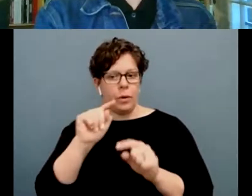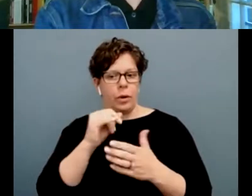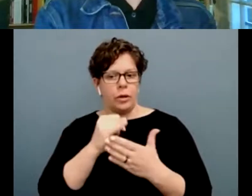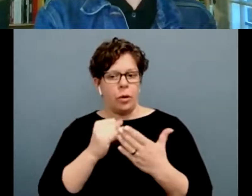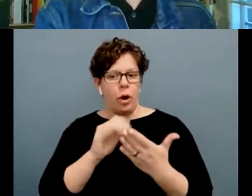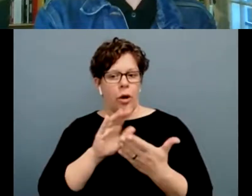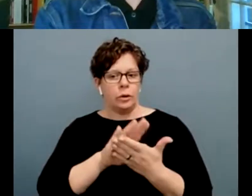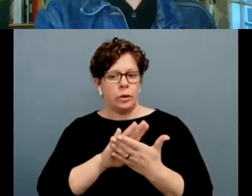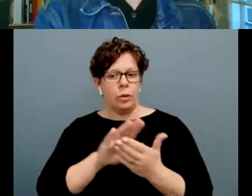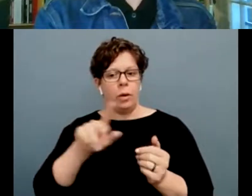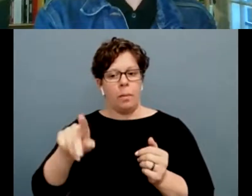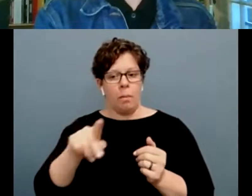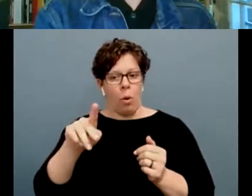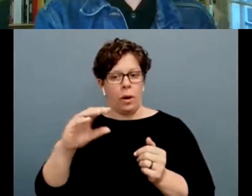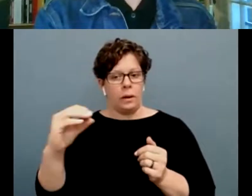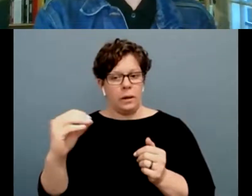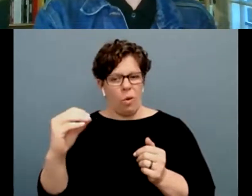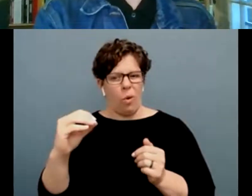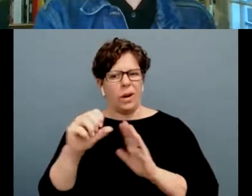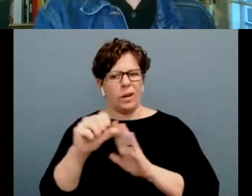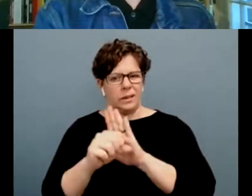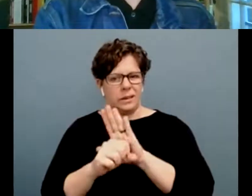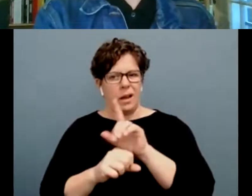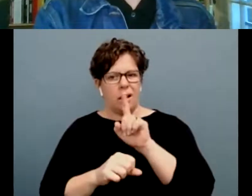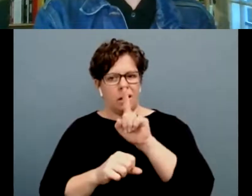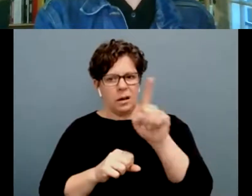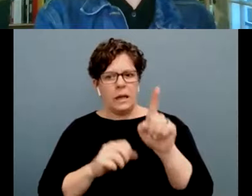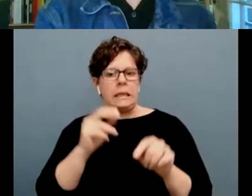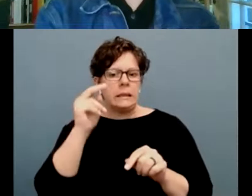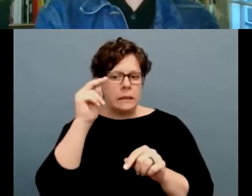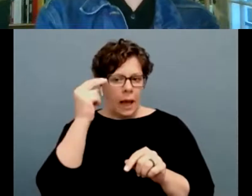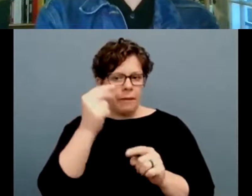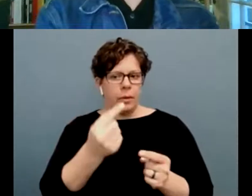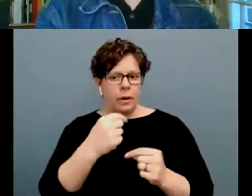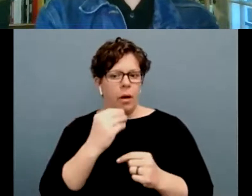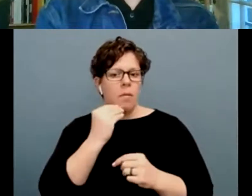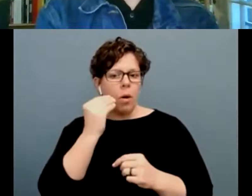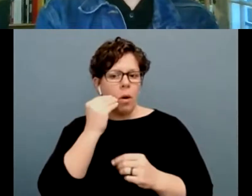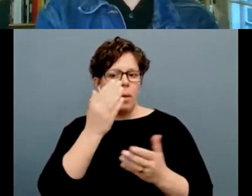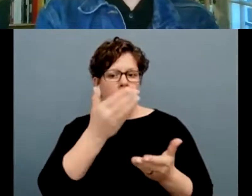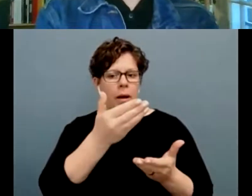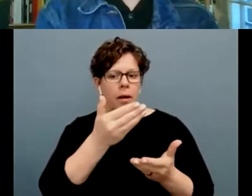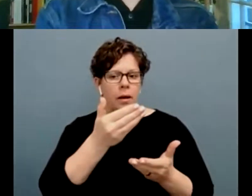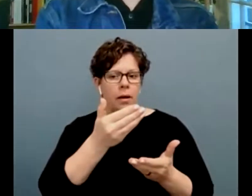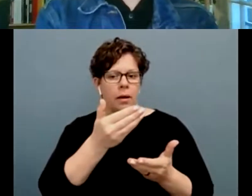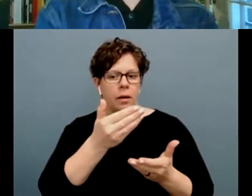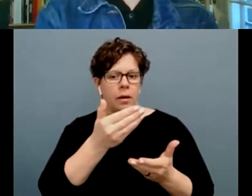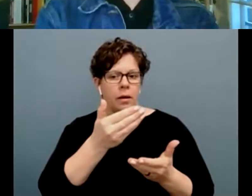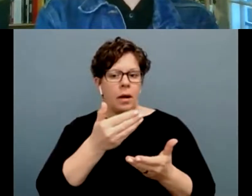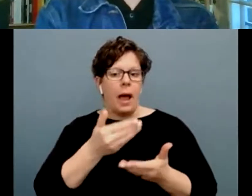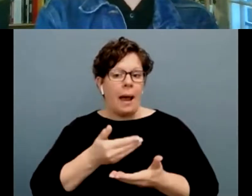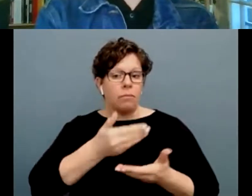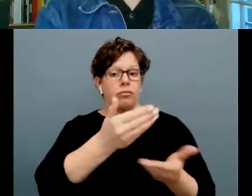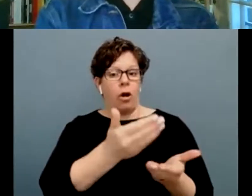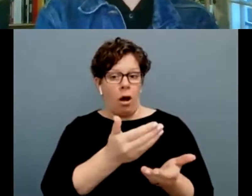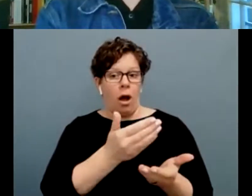Oregon. And his nephew had come back home and brought some of James Castle's works back to school with